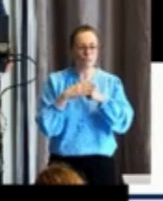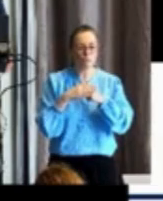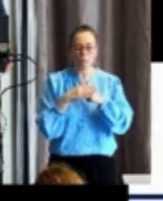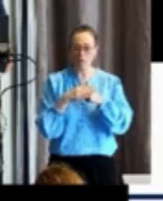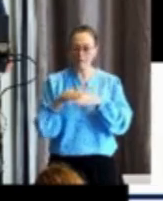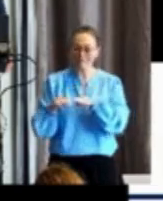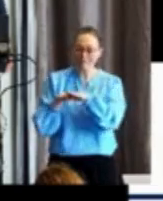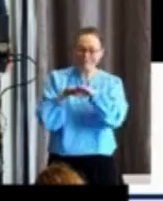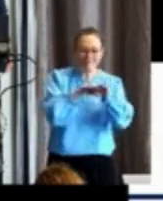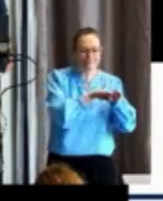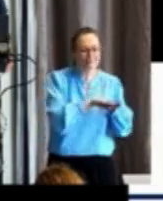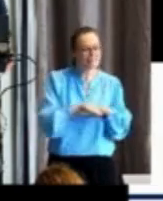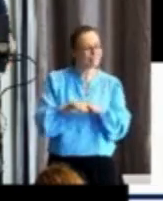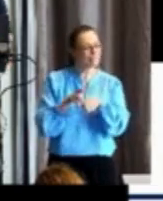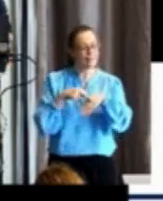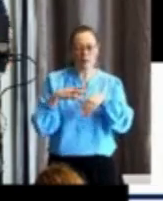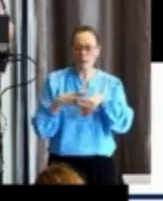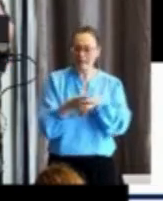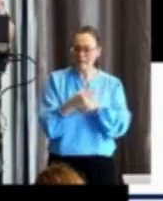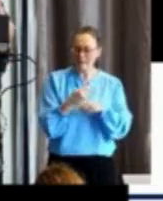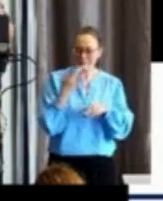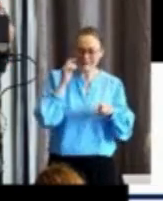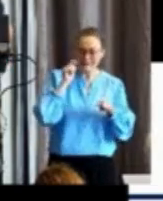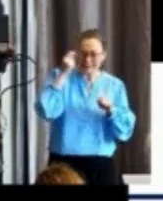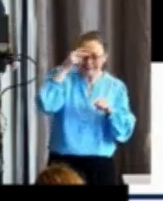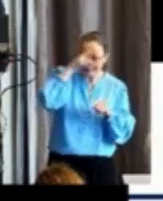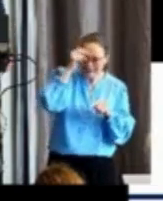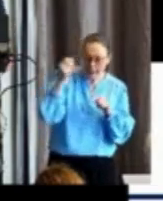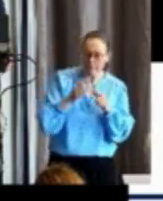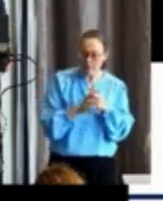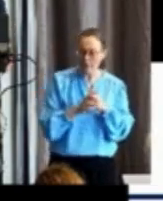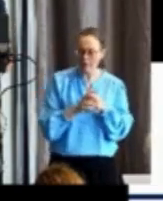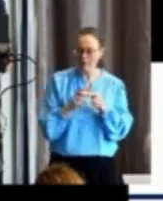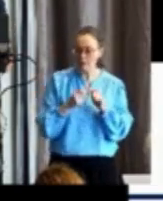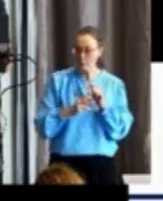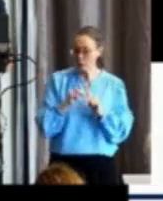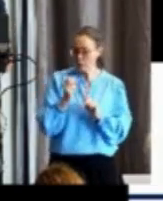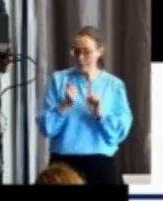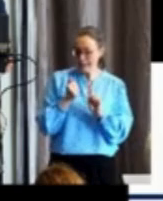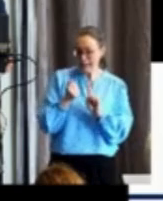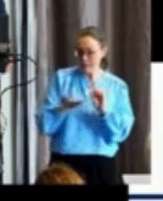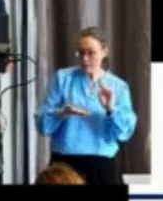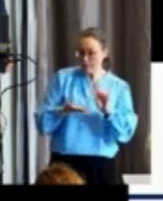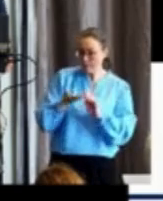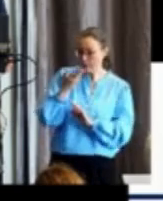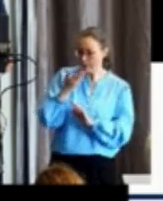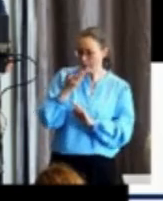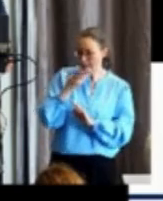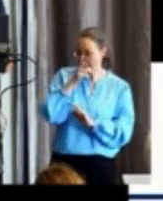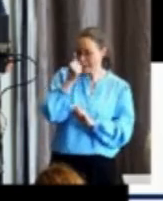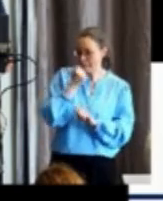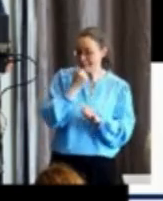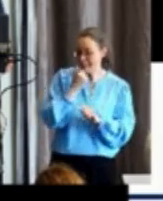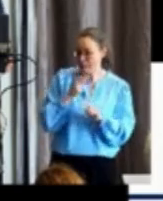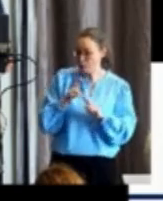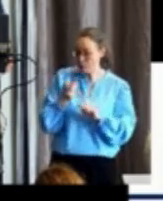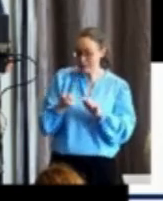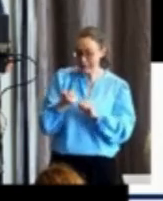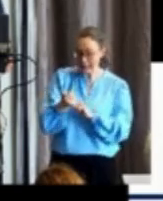sampling scheme and able to control for what's known as these batch effects, we should be able to increase sample size nicely and start seeing whether these